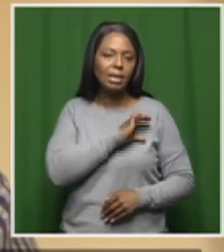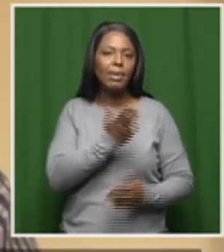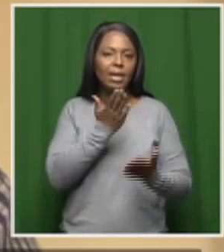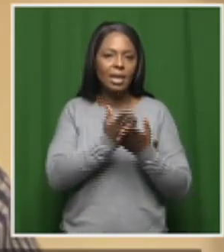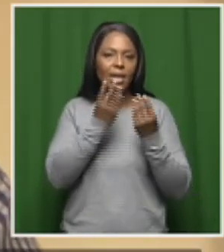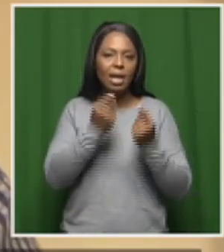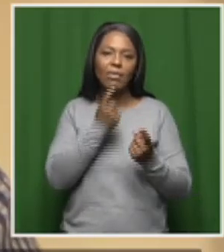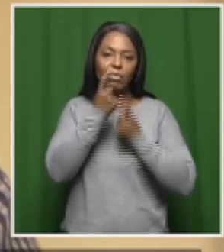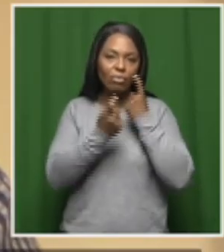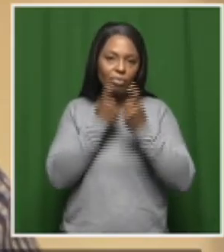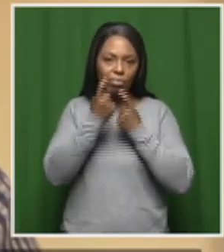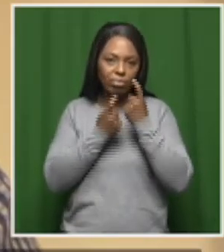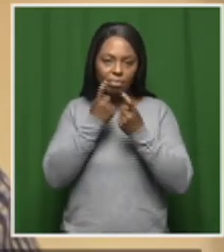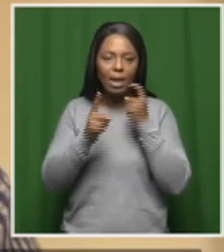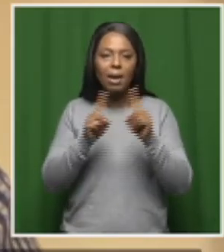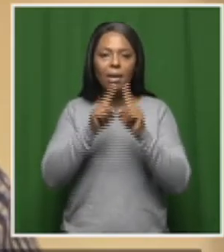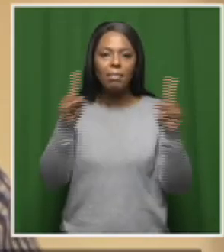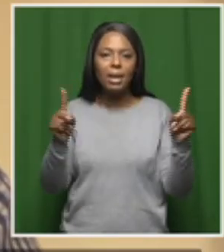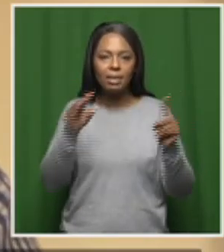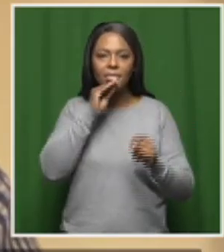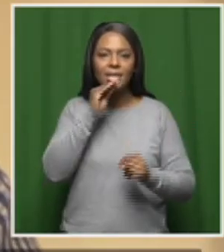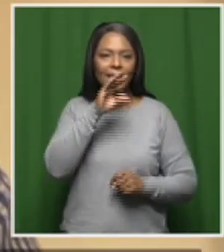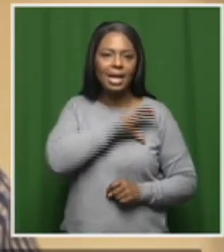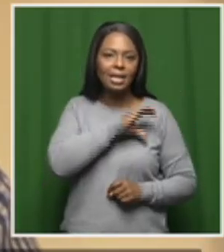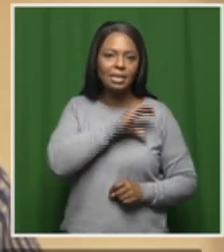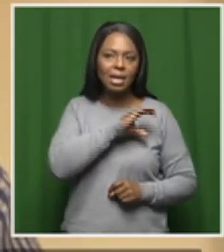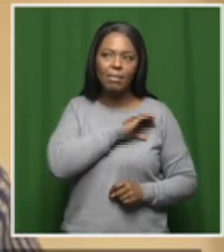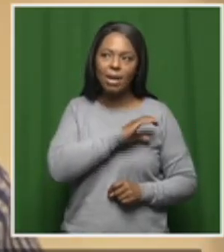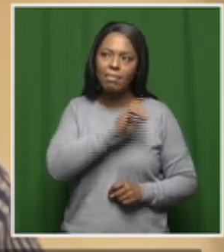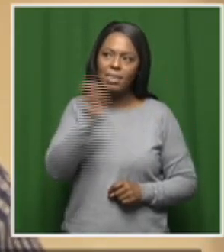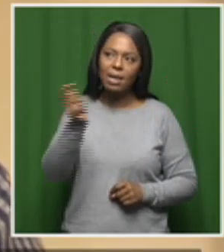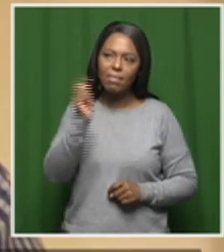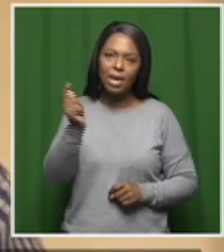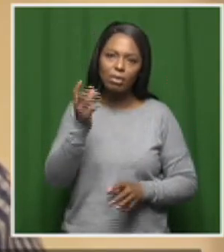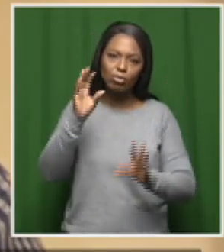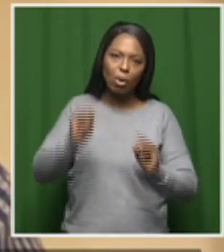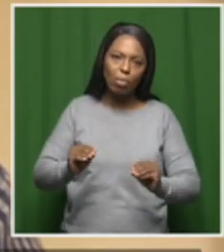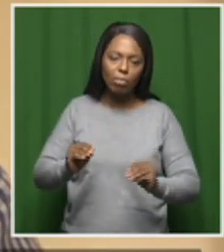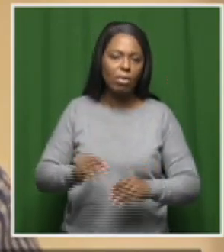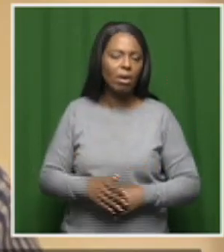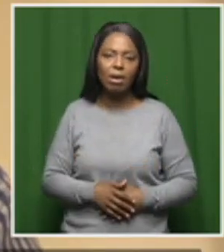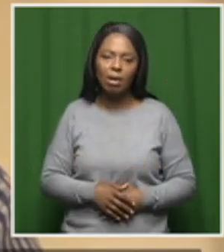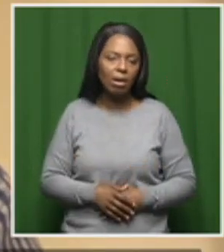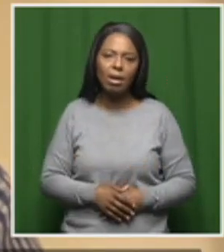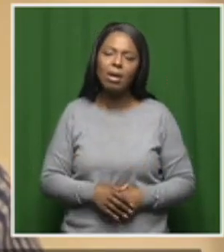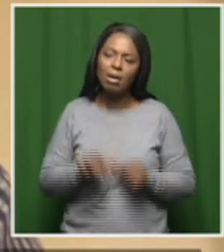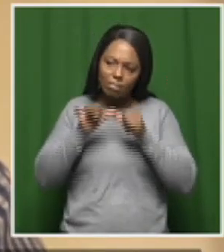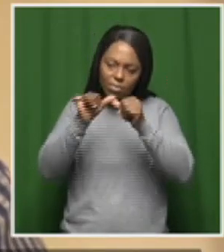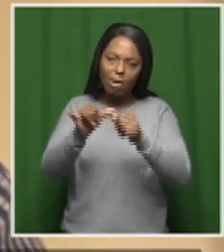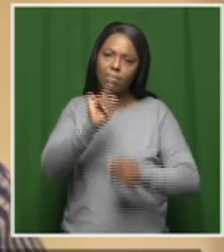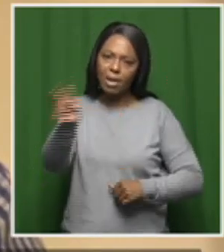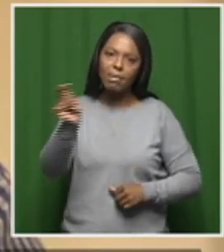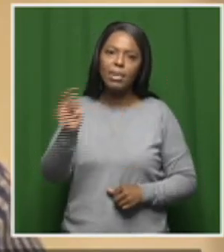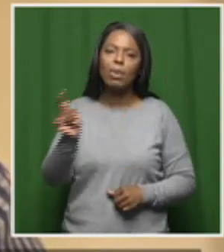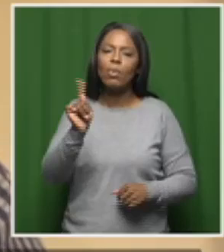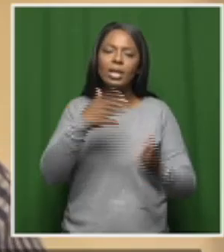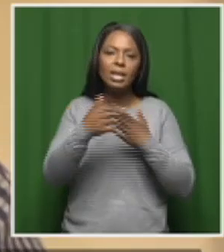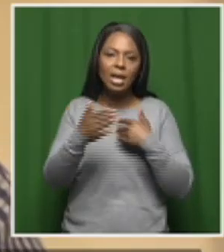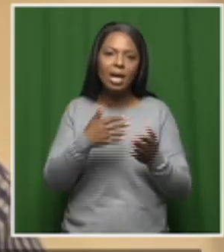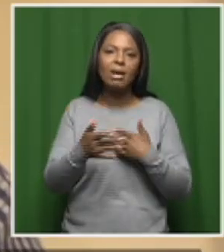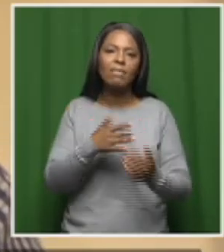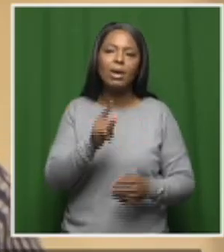query, but that does not stop the customer for paying at least whatever that he used to pay while before